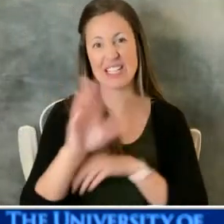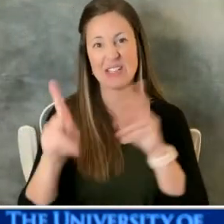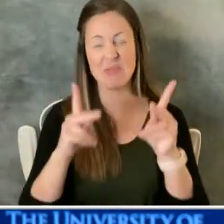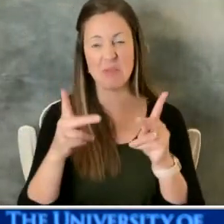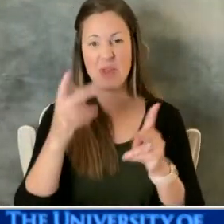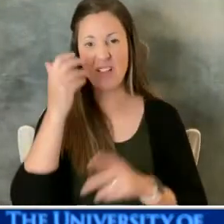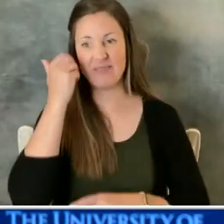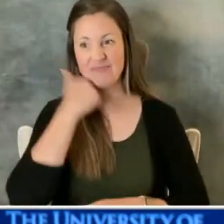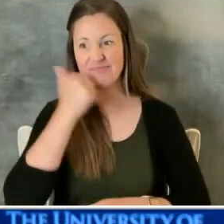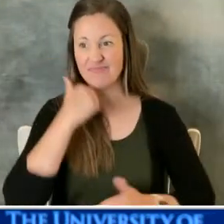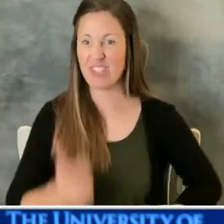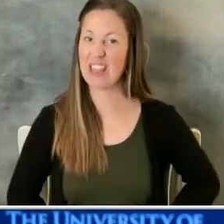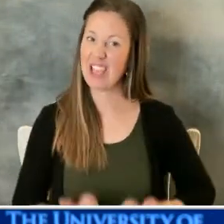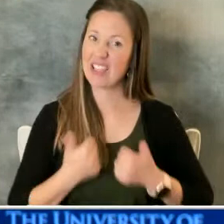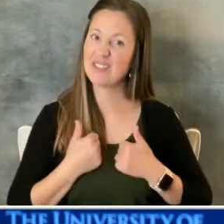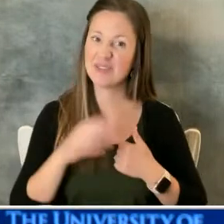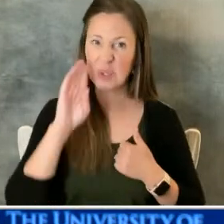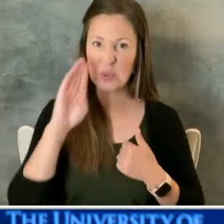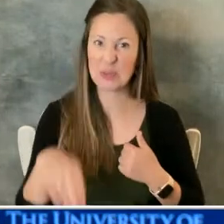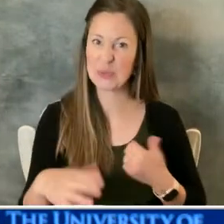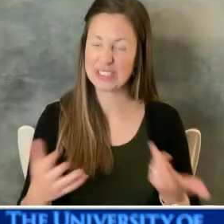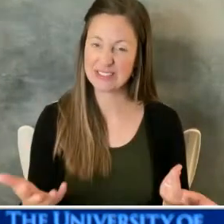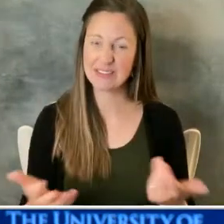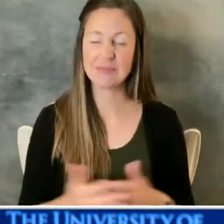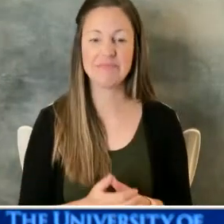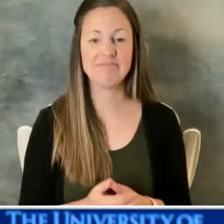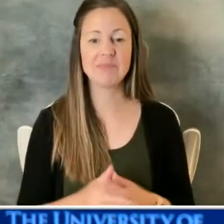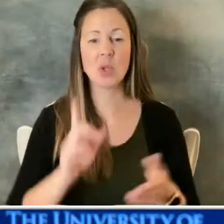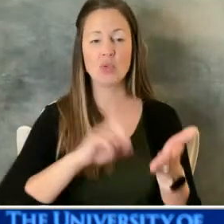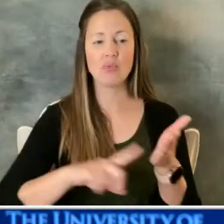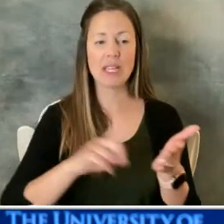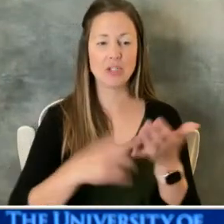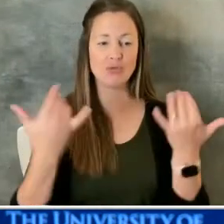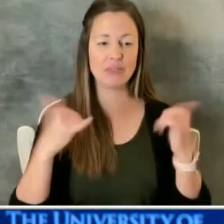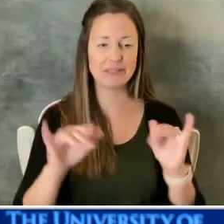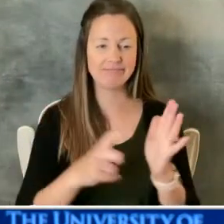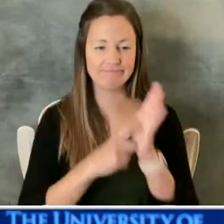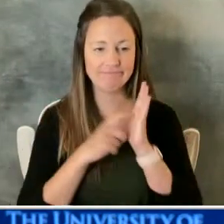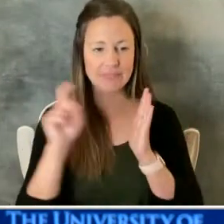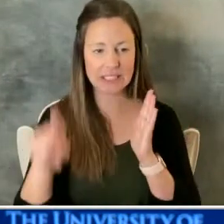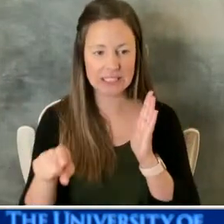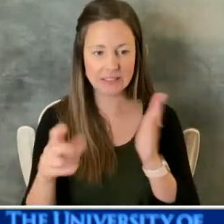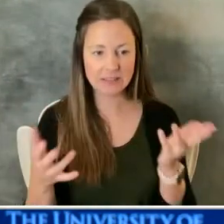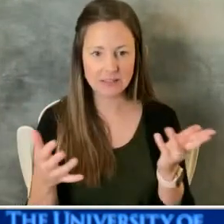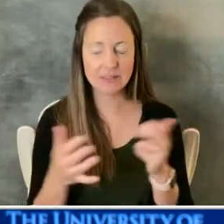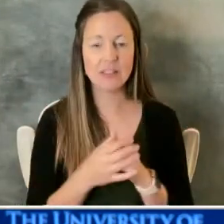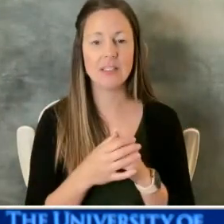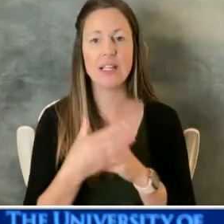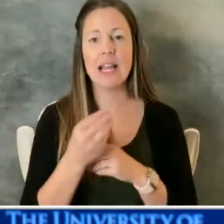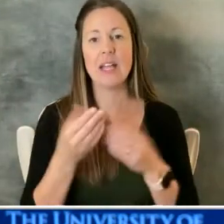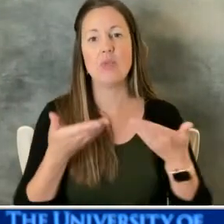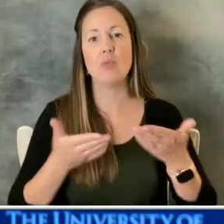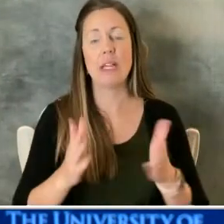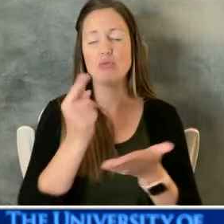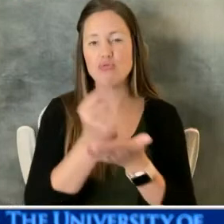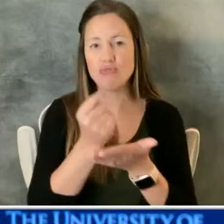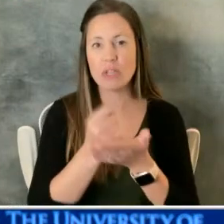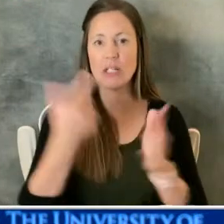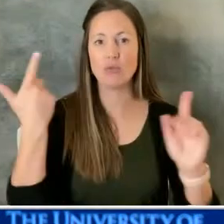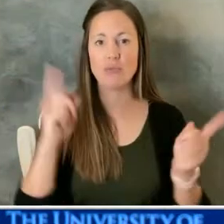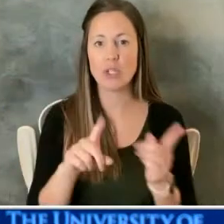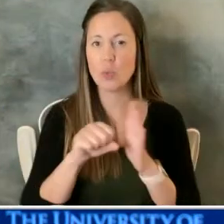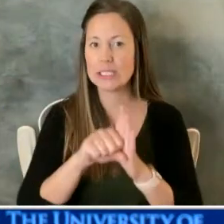to affect daily lives. Research still needs to be done in ways to treat it and reduce those symptoms. Those